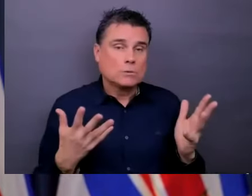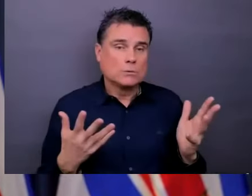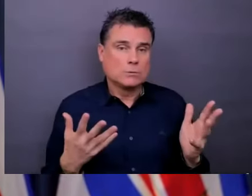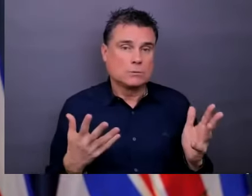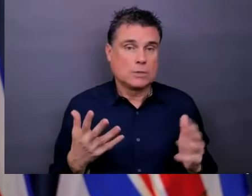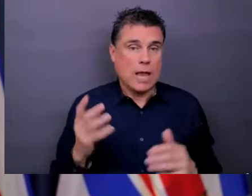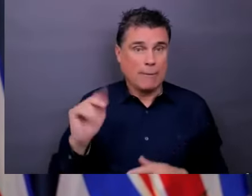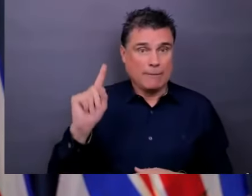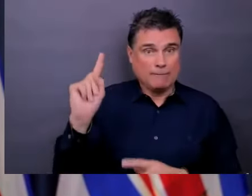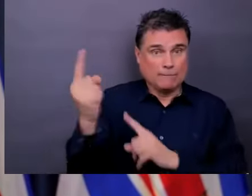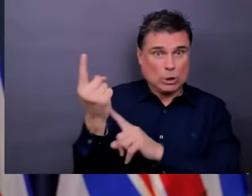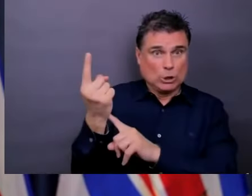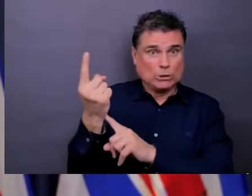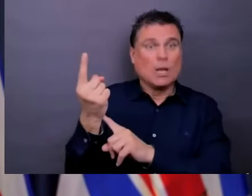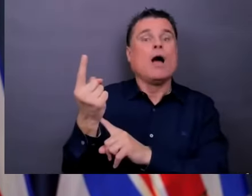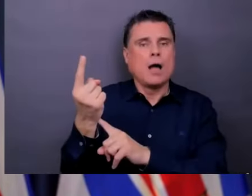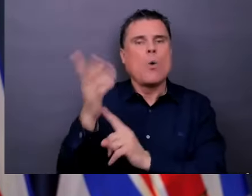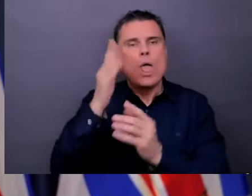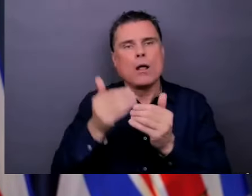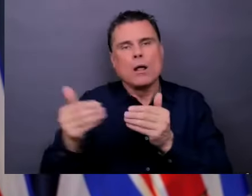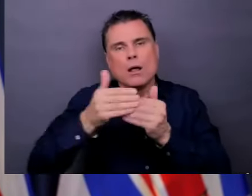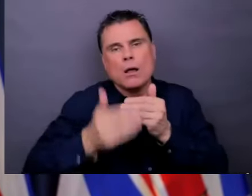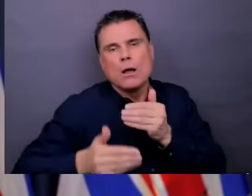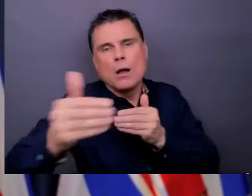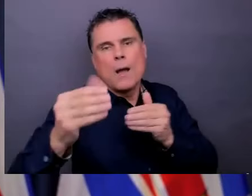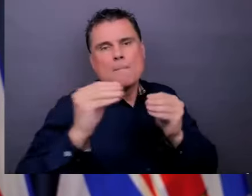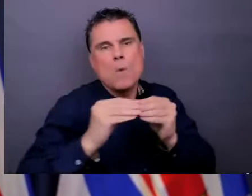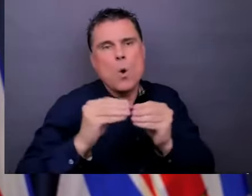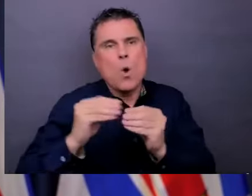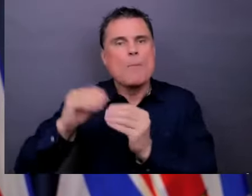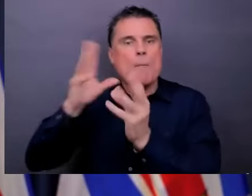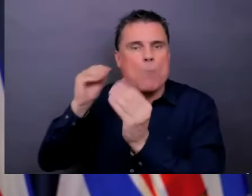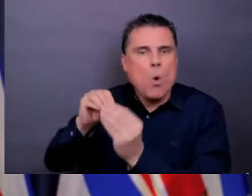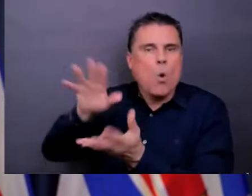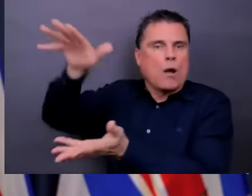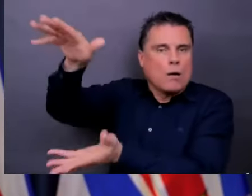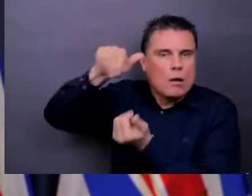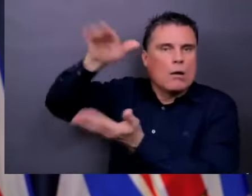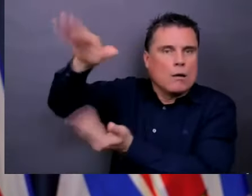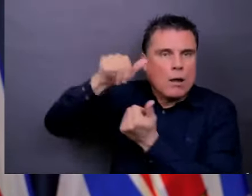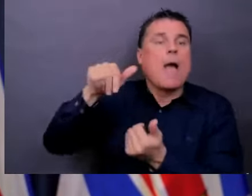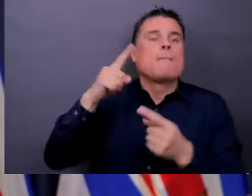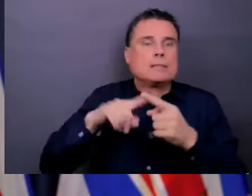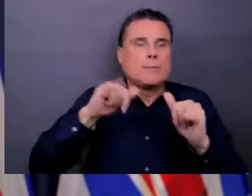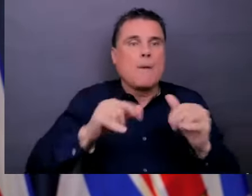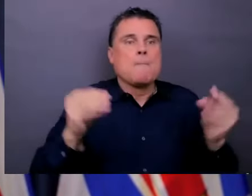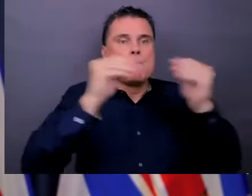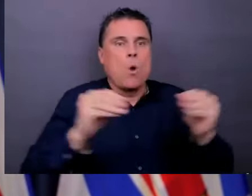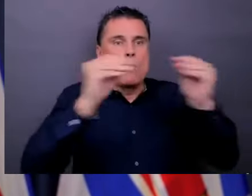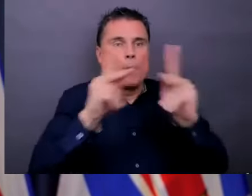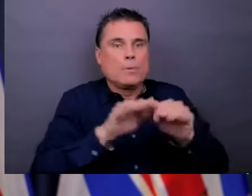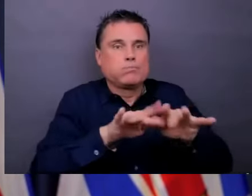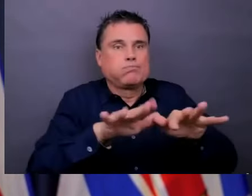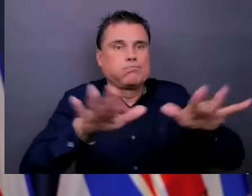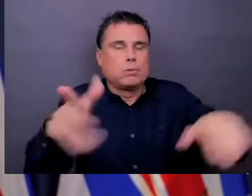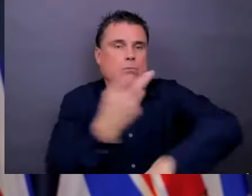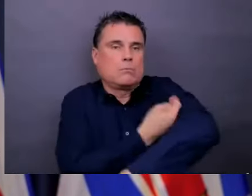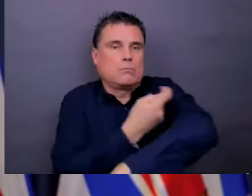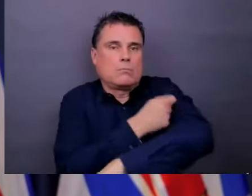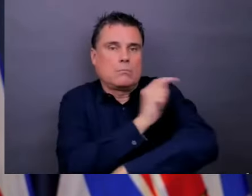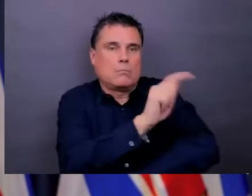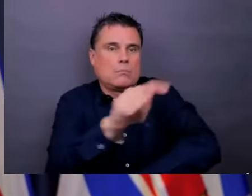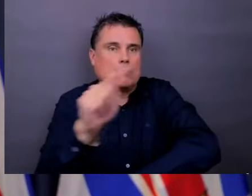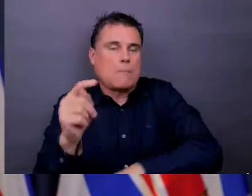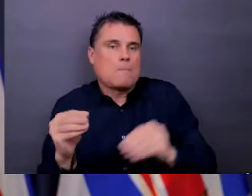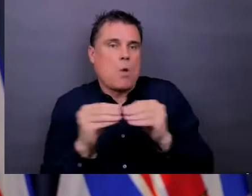the guidance we've been given by Dr. Henry and her team, and obey the public health orders in place to give our vaccines the fighting chance and the greatest